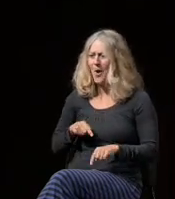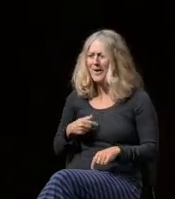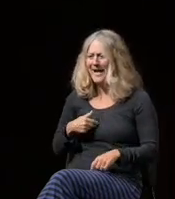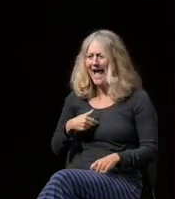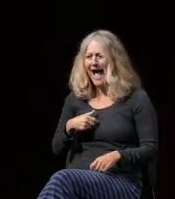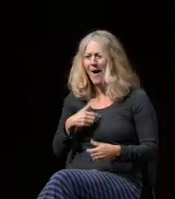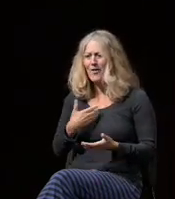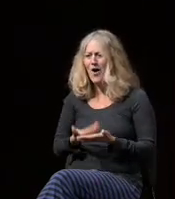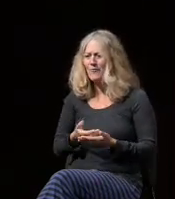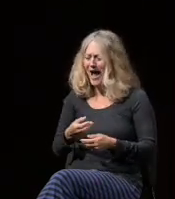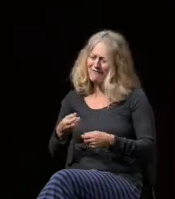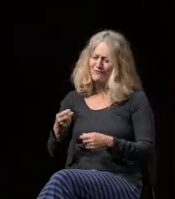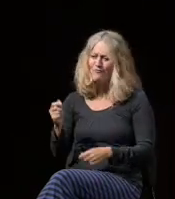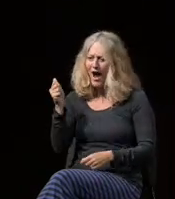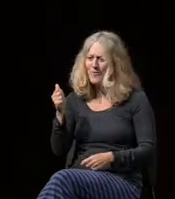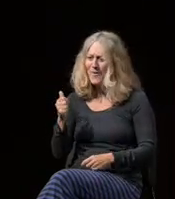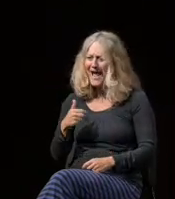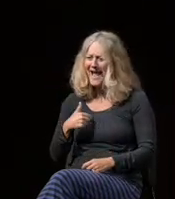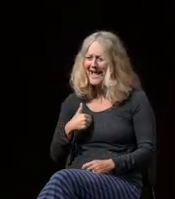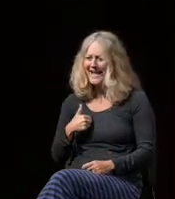right there.